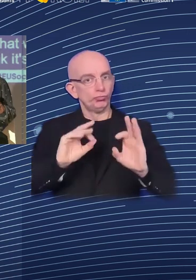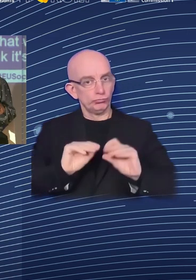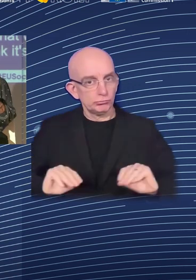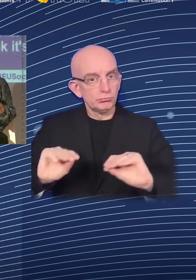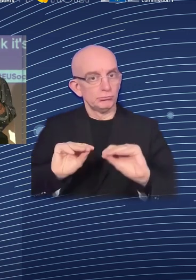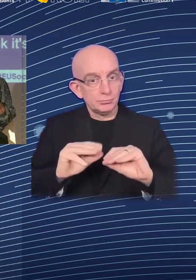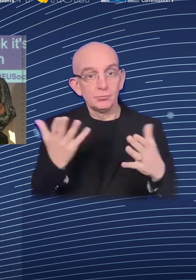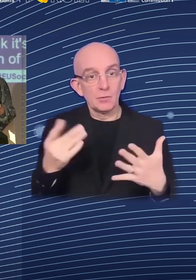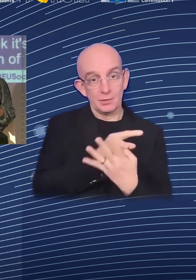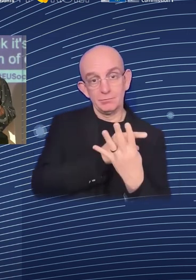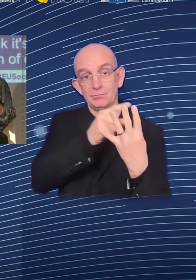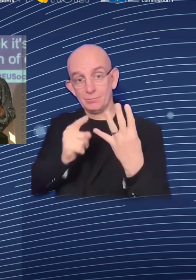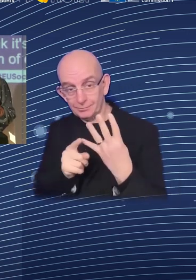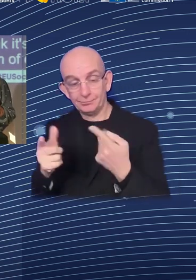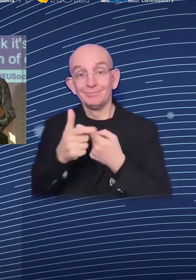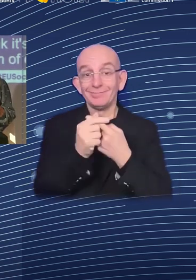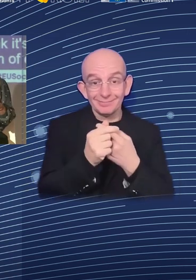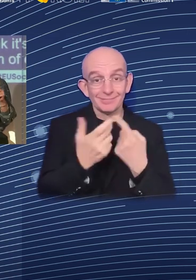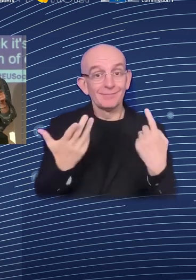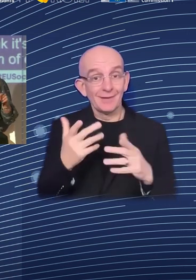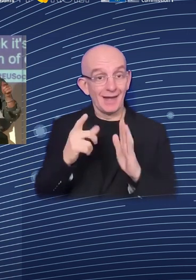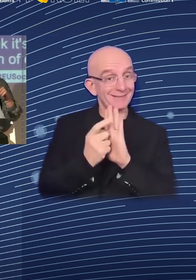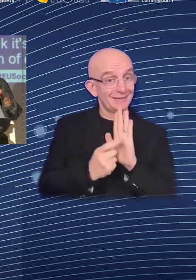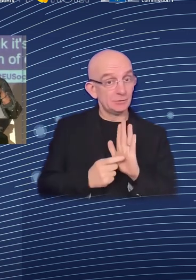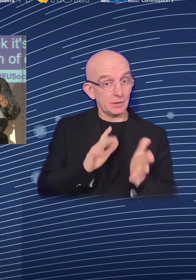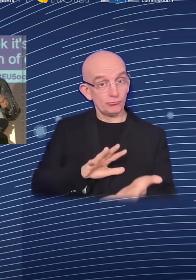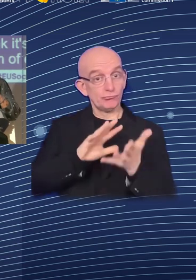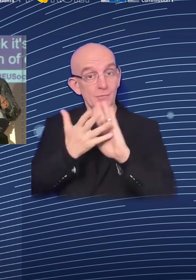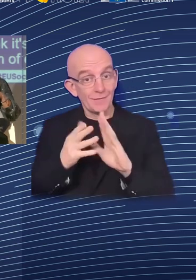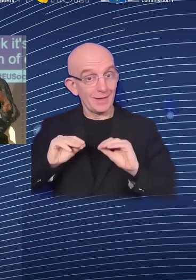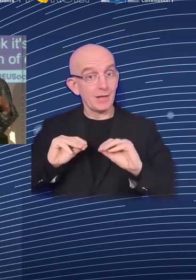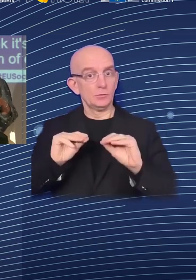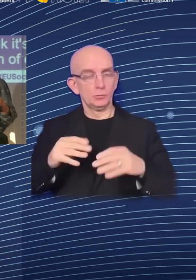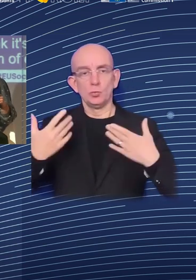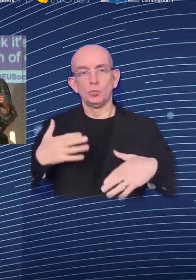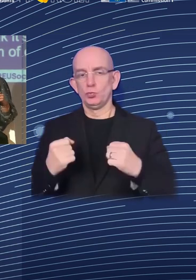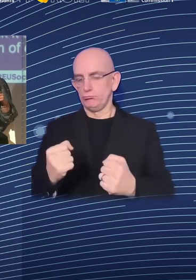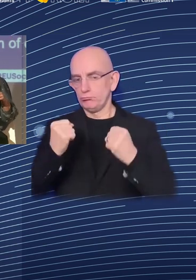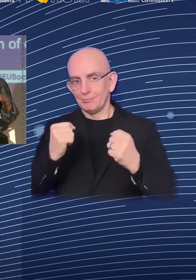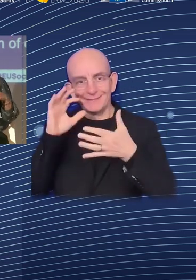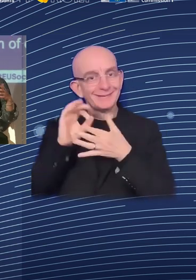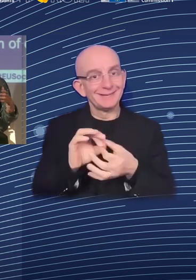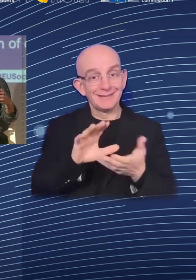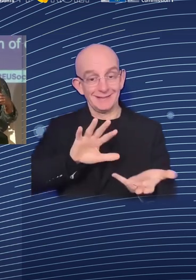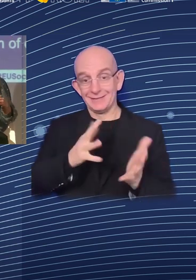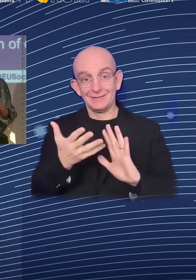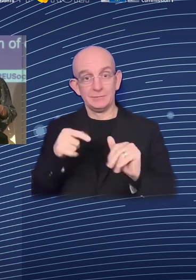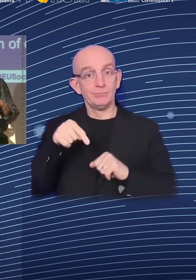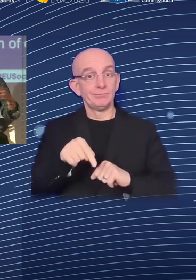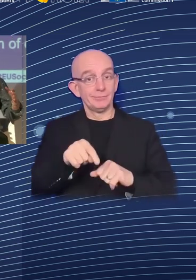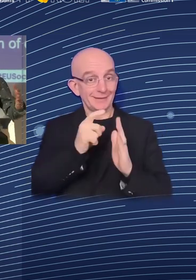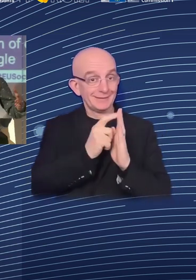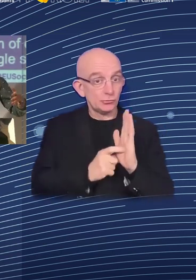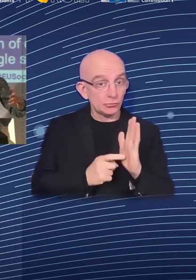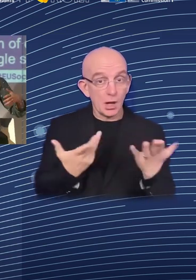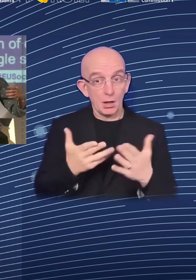is strongly about digital transformation of each and single school in the country. Because it's very easy to say, oh, we